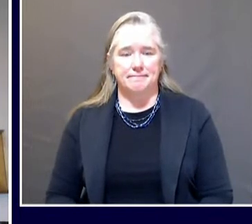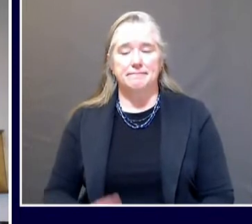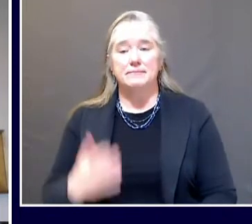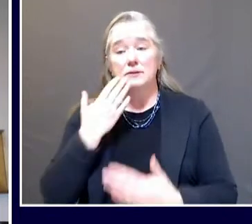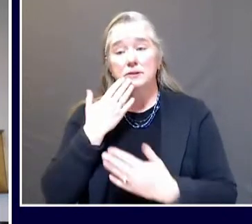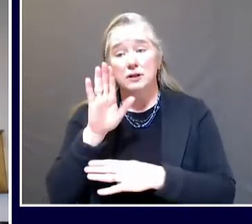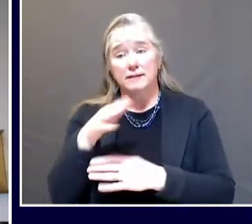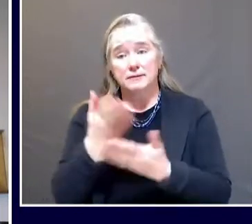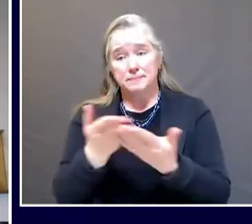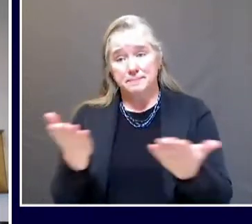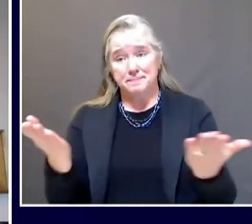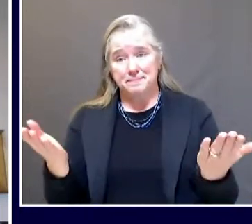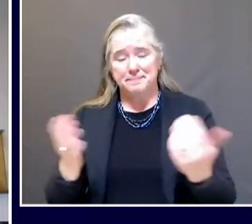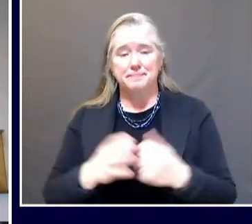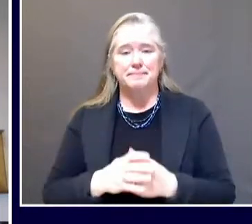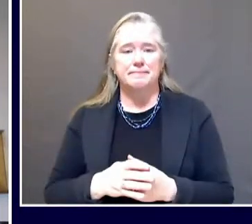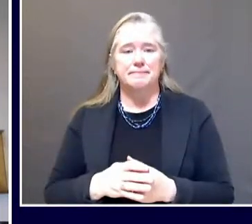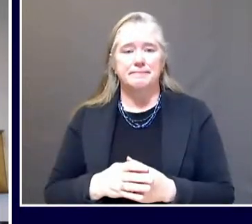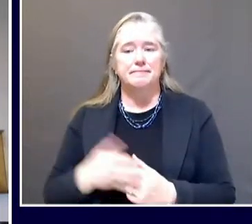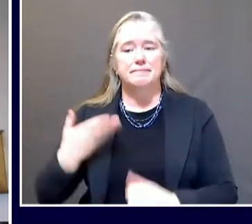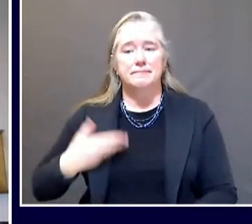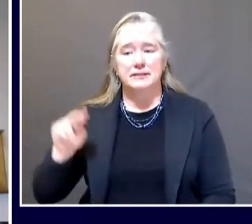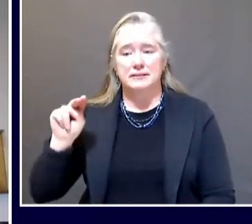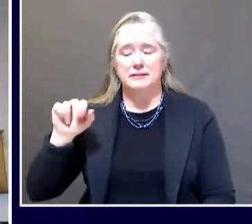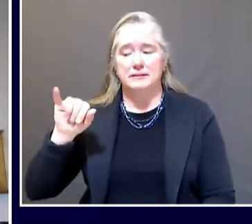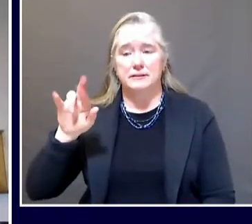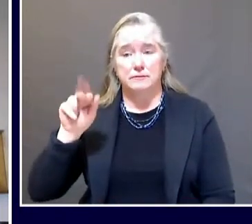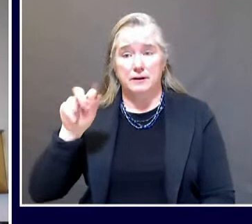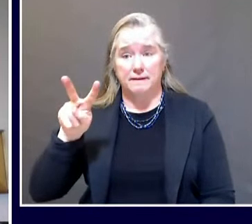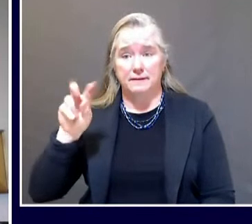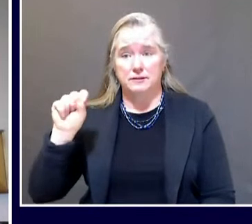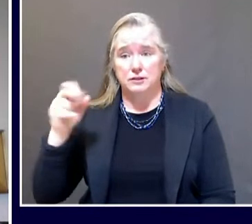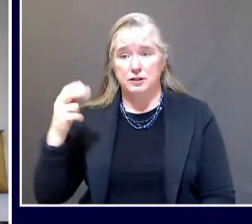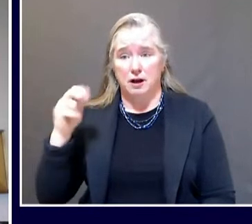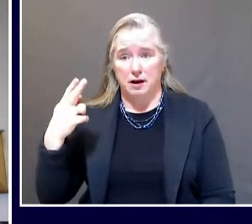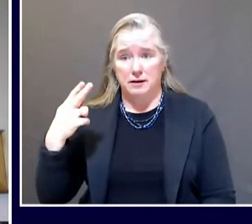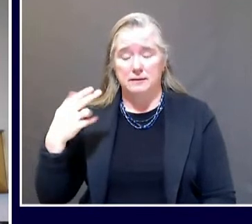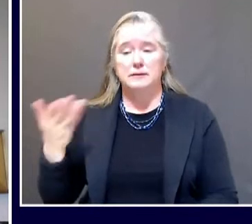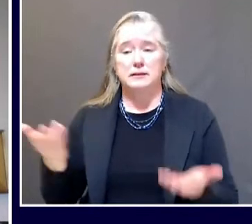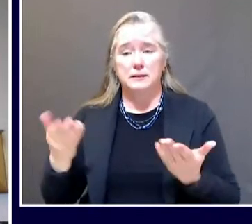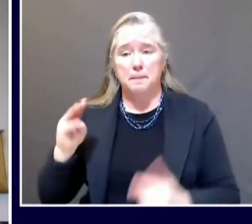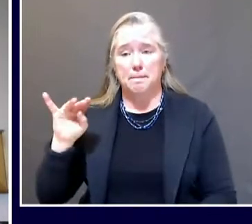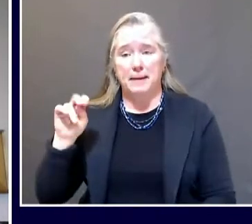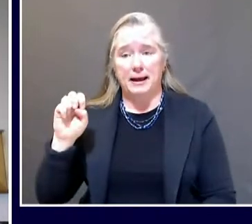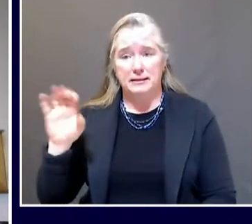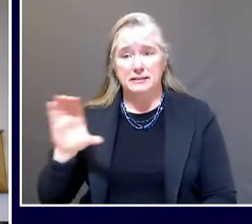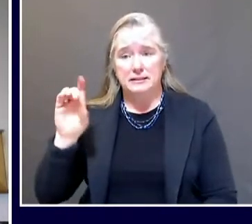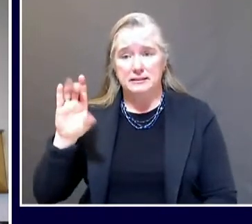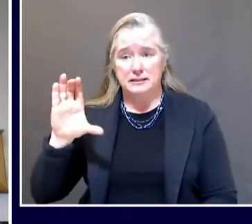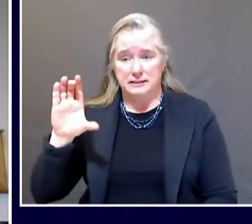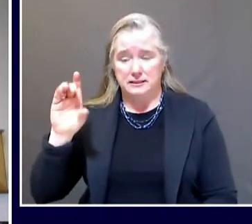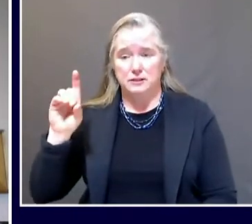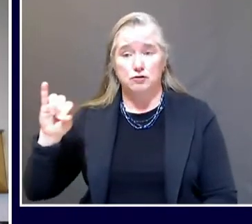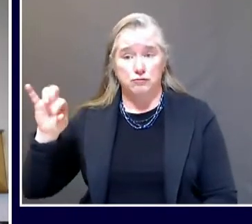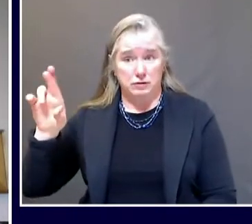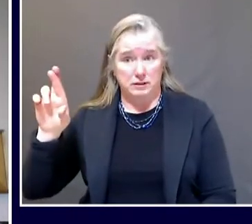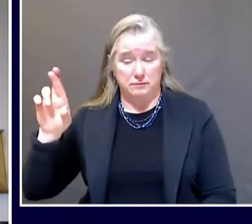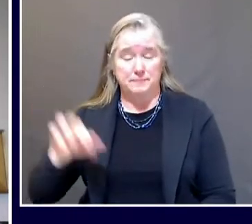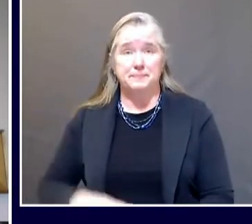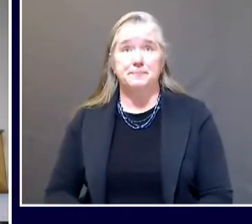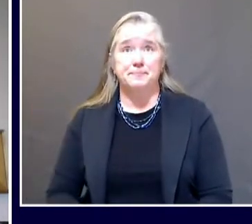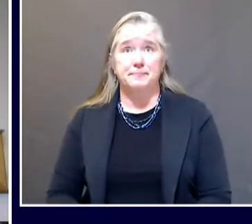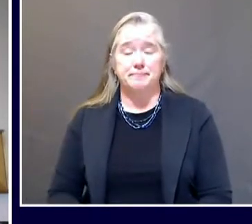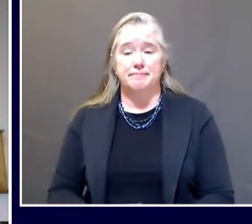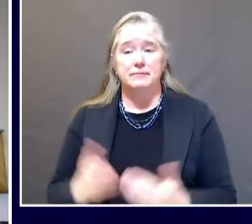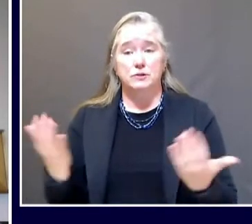Good afternoon, everyone. My name is Nirav Shah. I'm the director of Maine Center for Disease Control and Prevention.